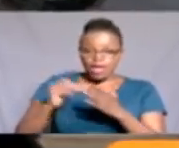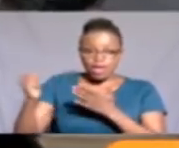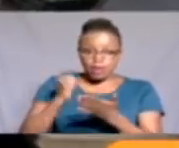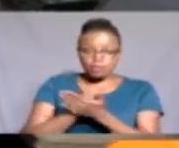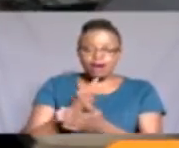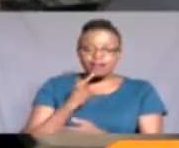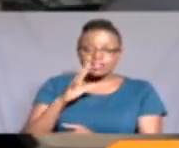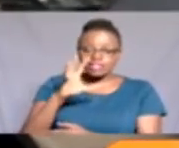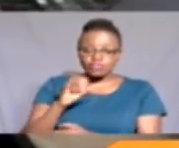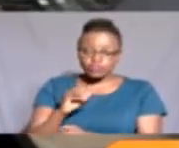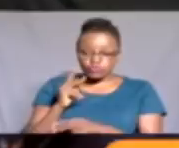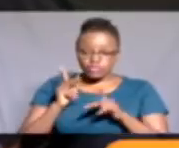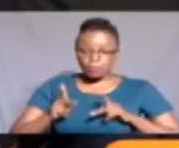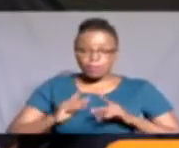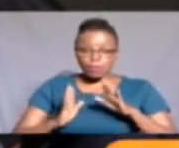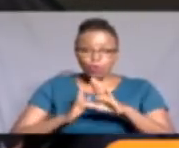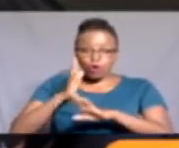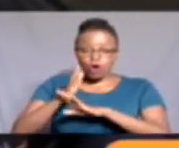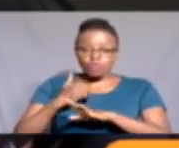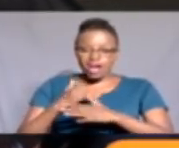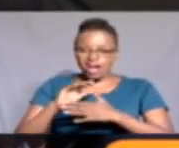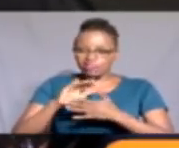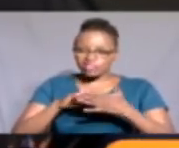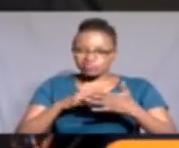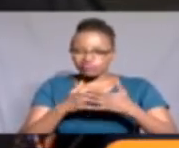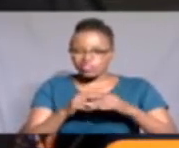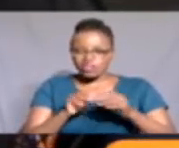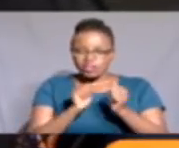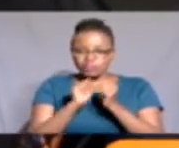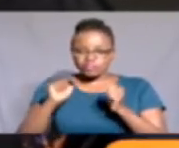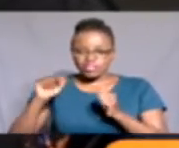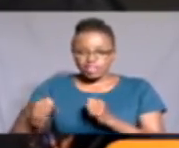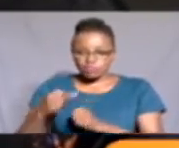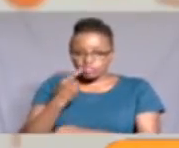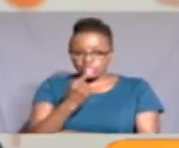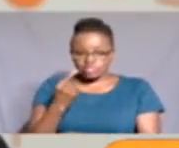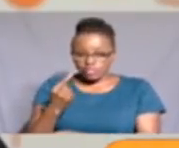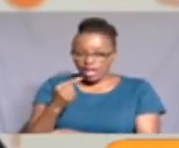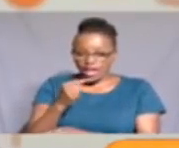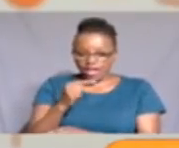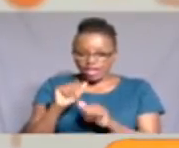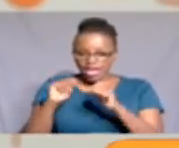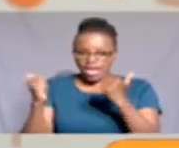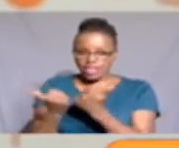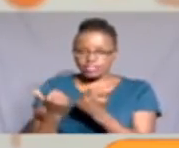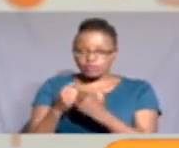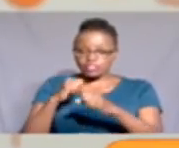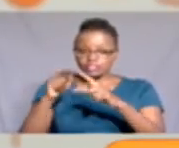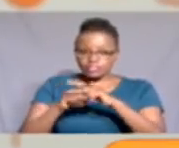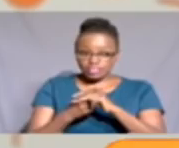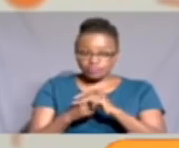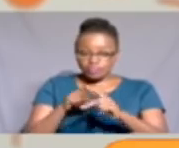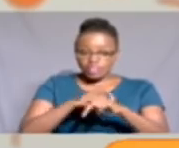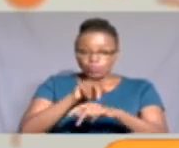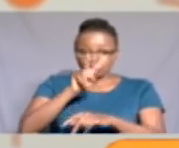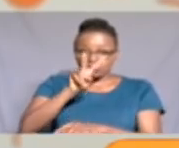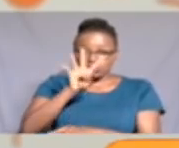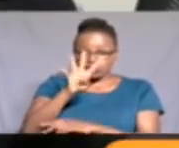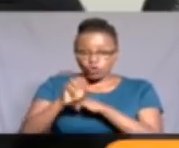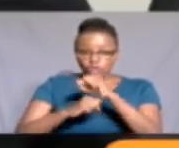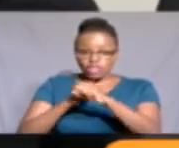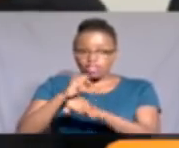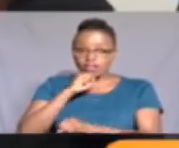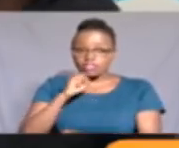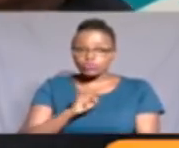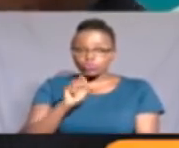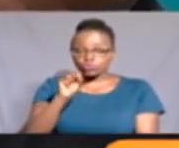150 people and has a network of 15,000 agents. I started JamboPay when I was 24 years old. And